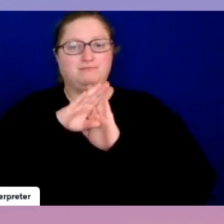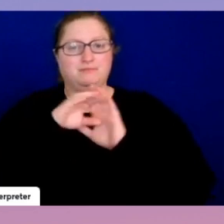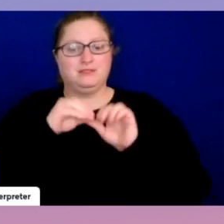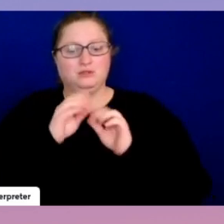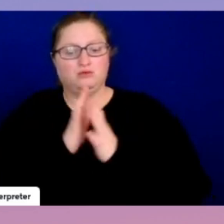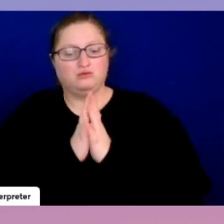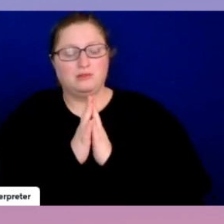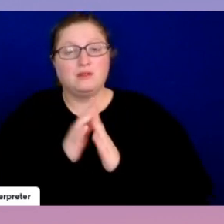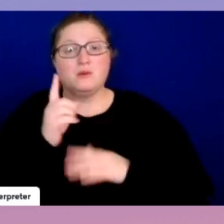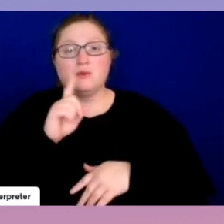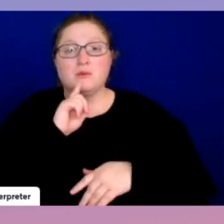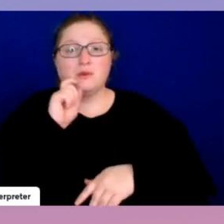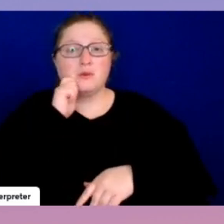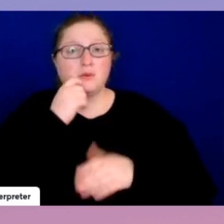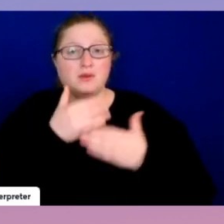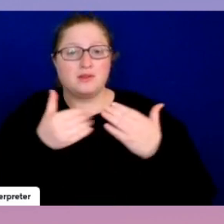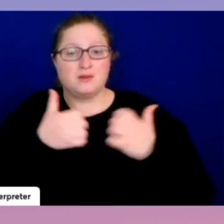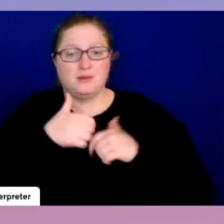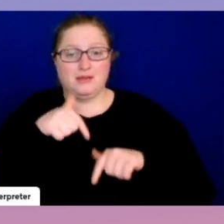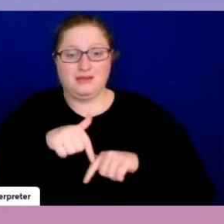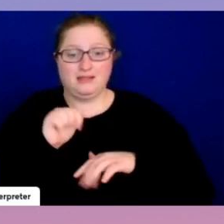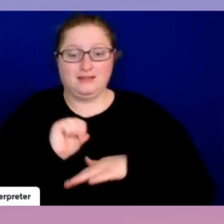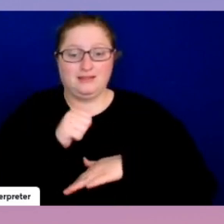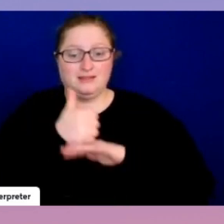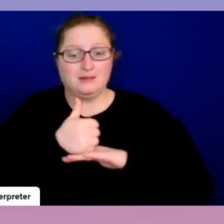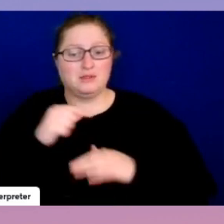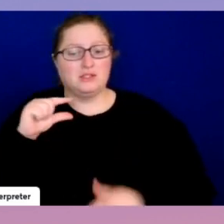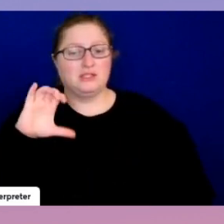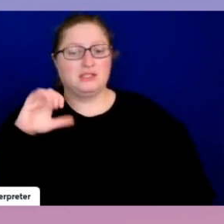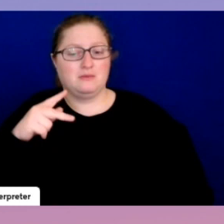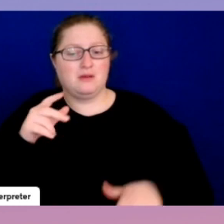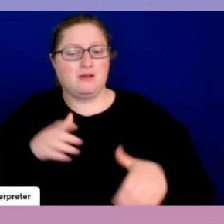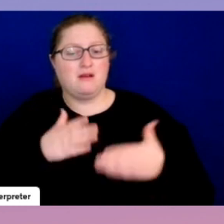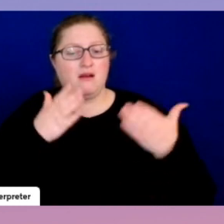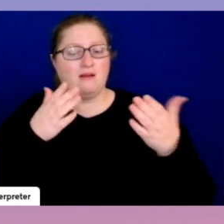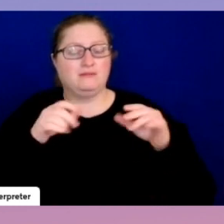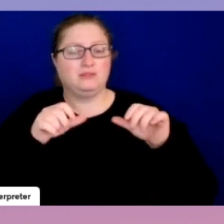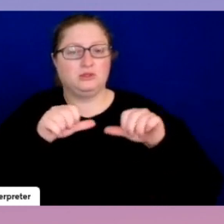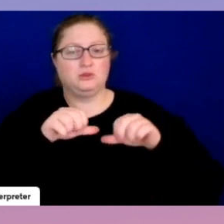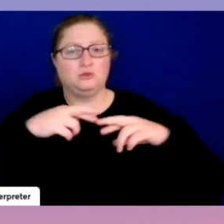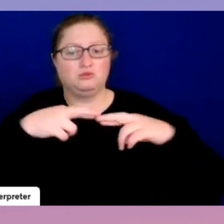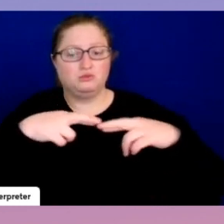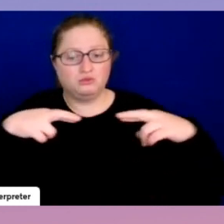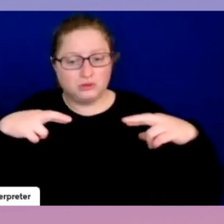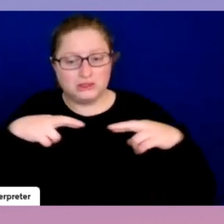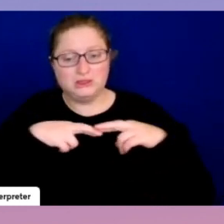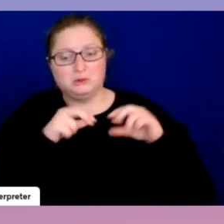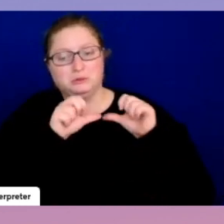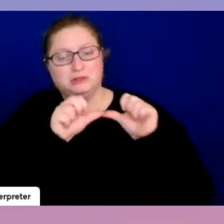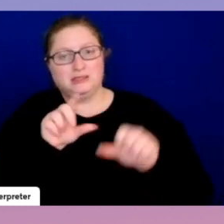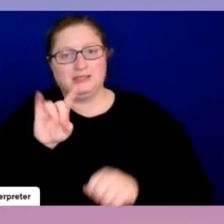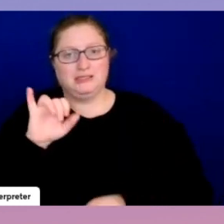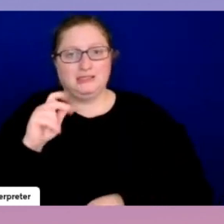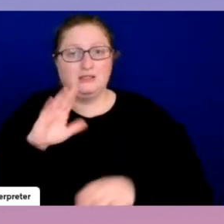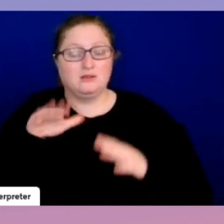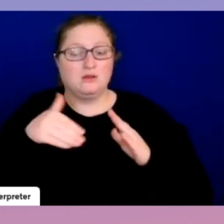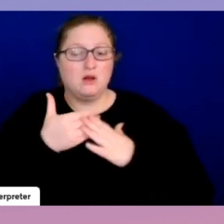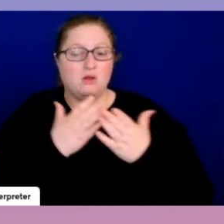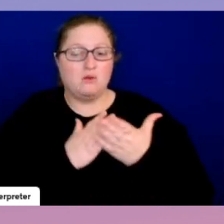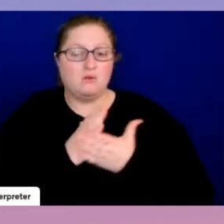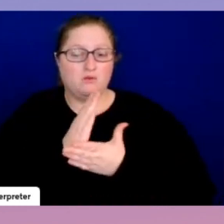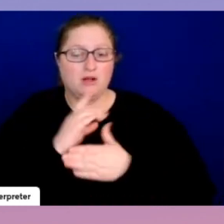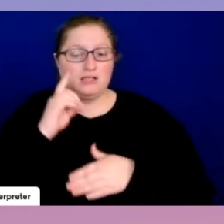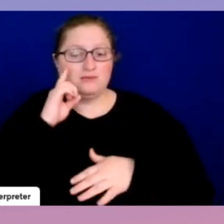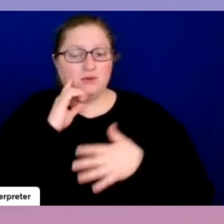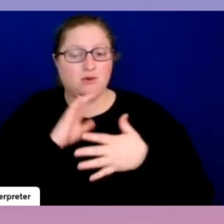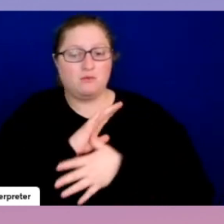about this setup is that GCP offers regional persistent disk. All writes made to the primary instance are